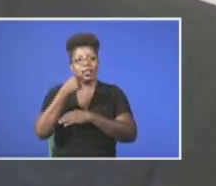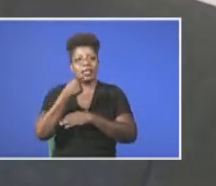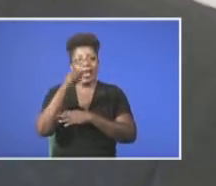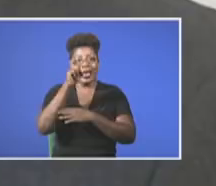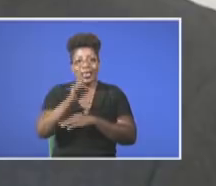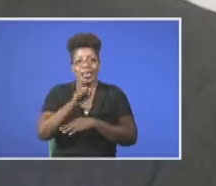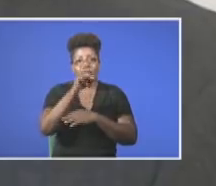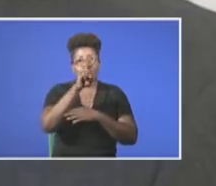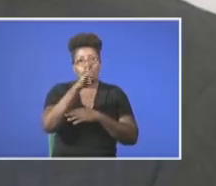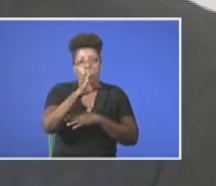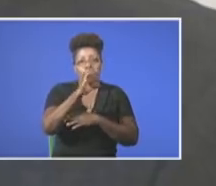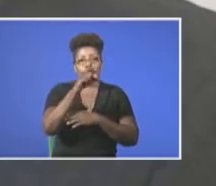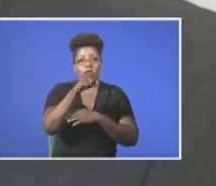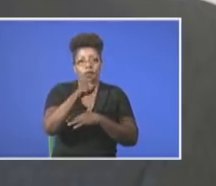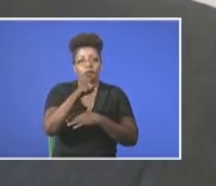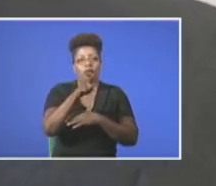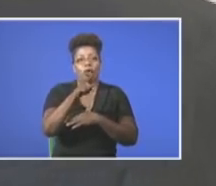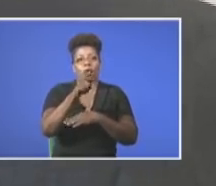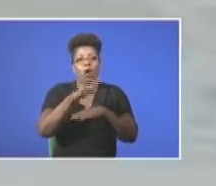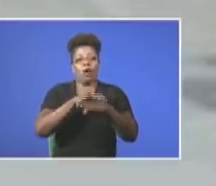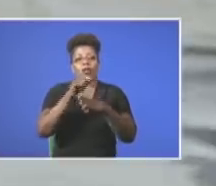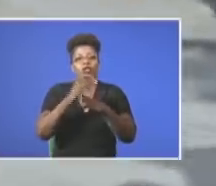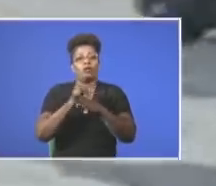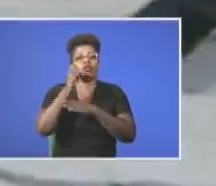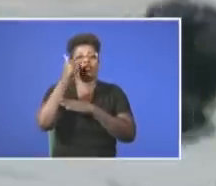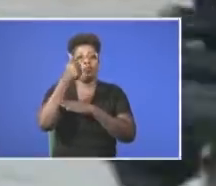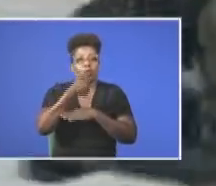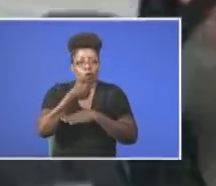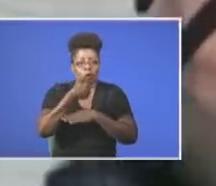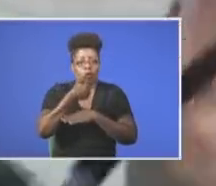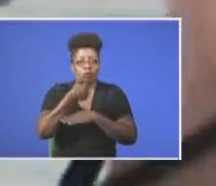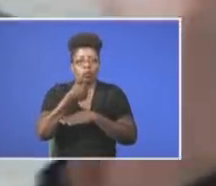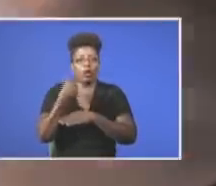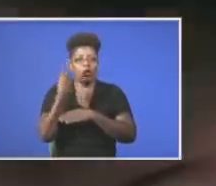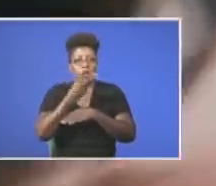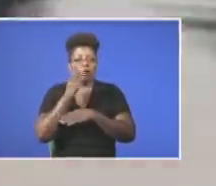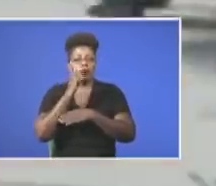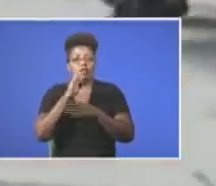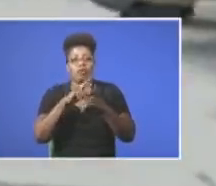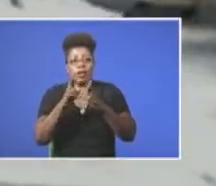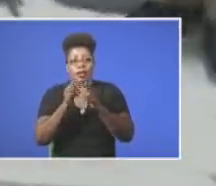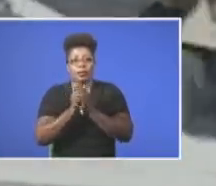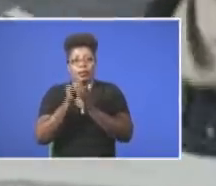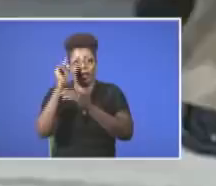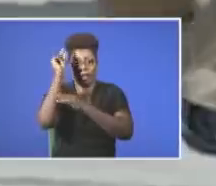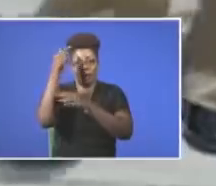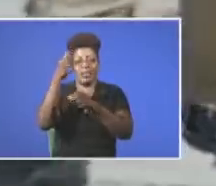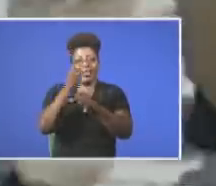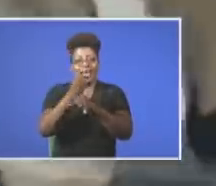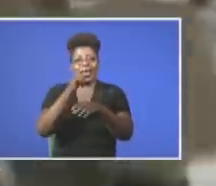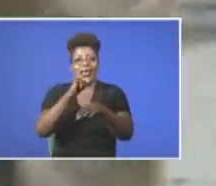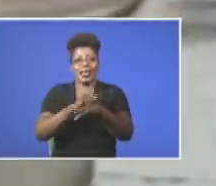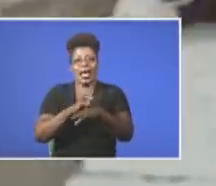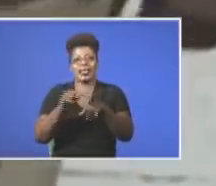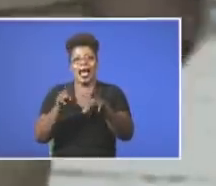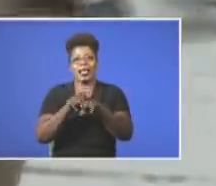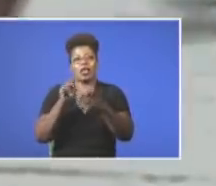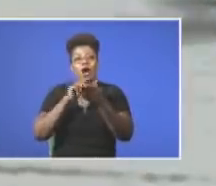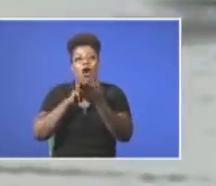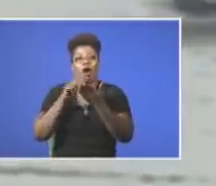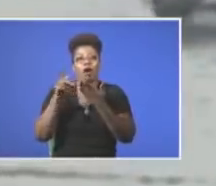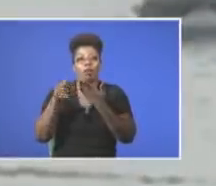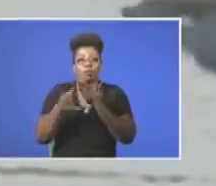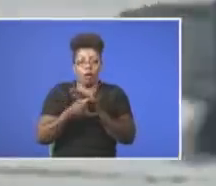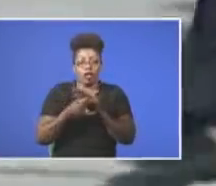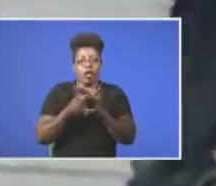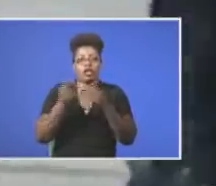you guys on the property tomorrow, let's get this thing rebuilt. If the government were to take that on as a project, use all